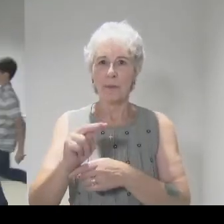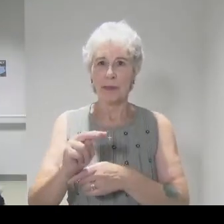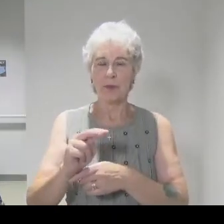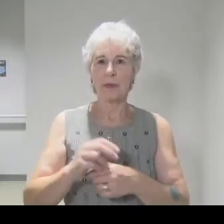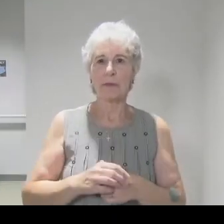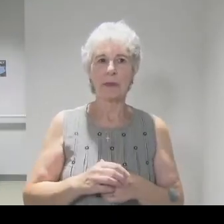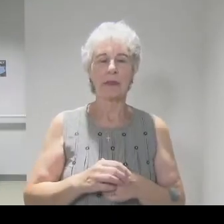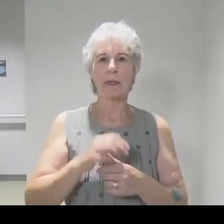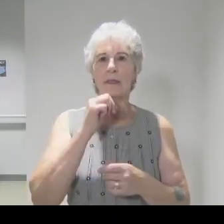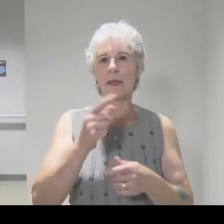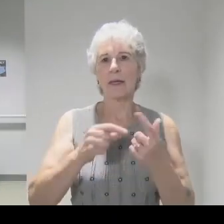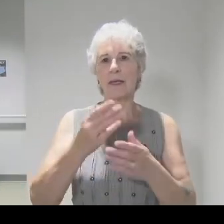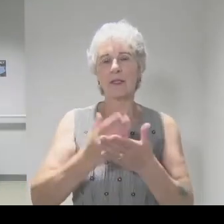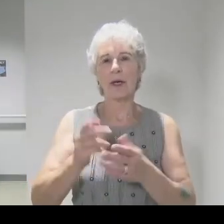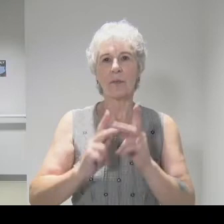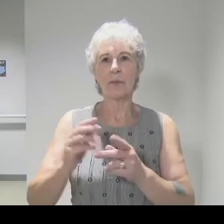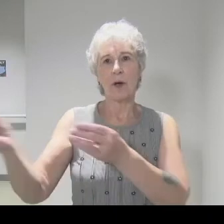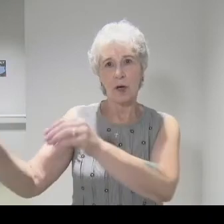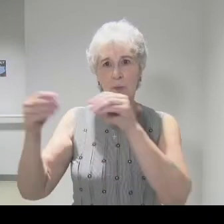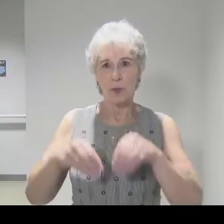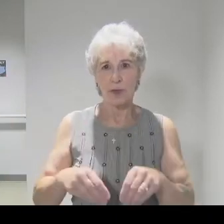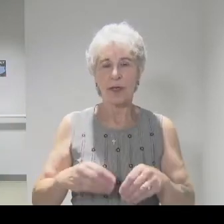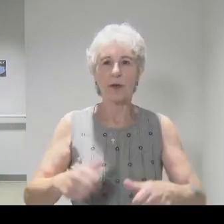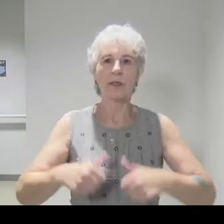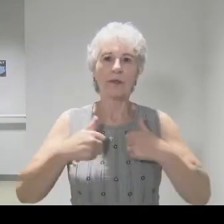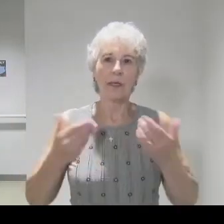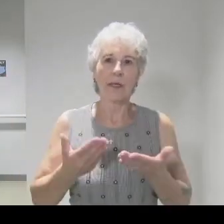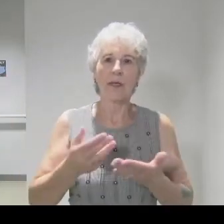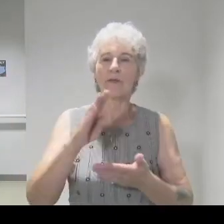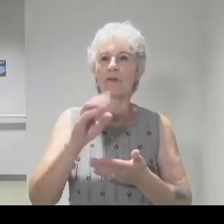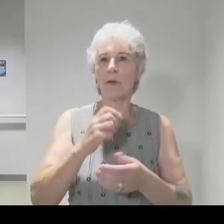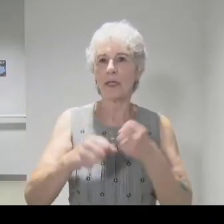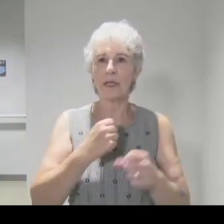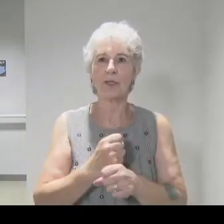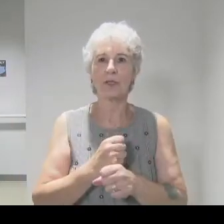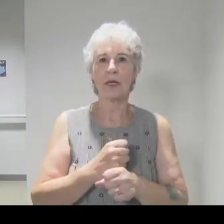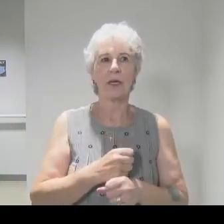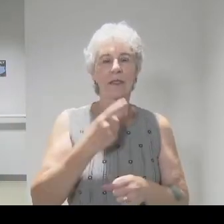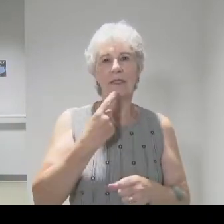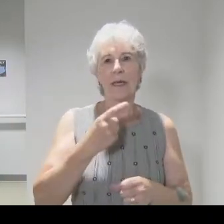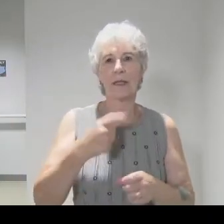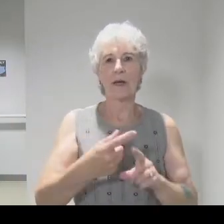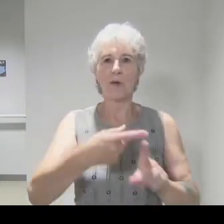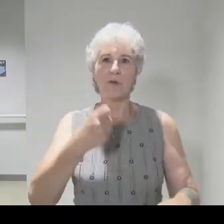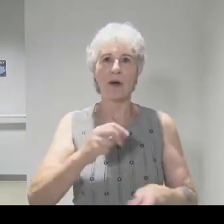move here in New Hampshire when they're 5 years old and live here for 40 years and have the nerve to say that they are from New